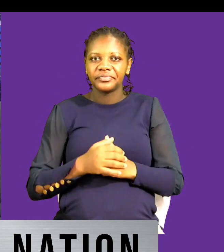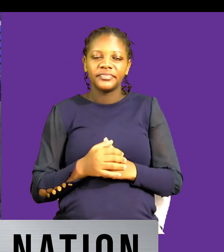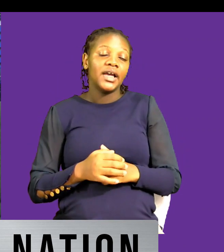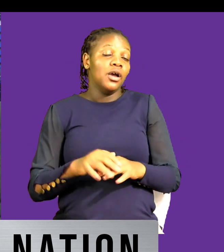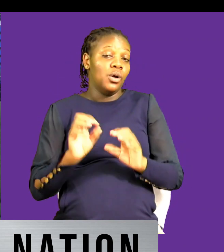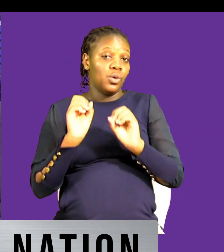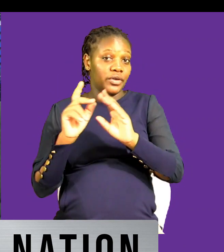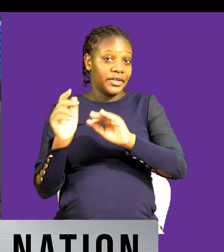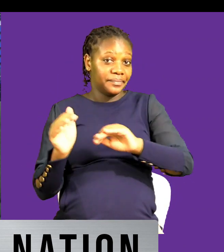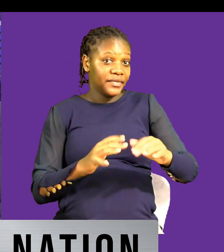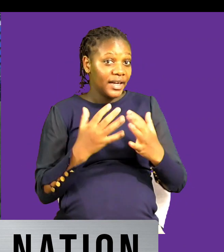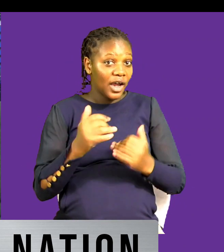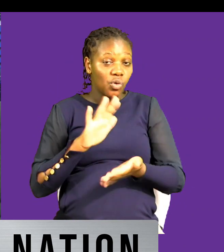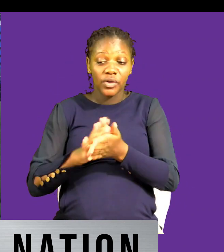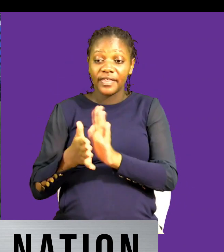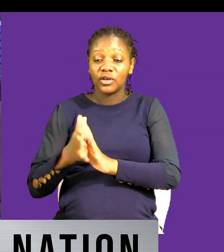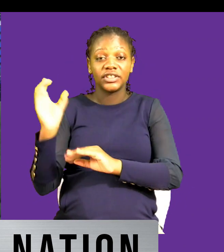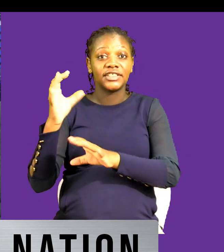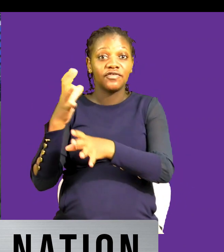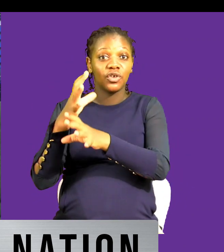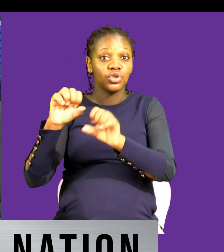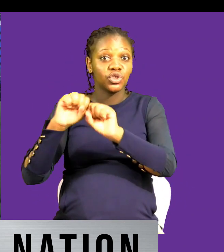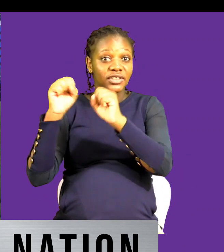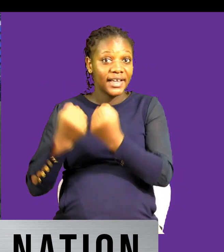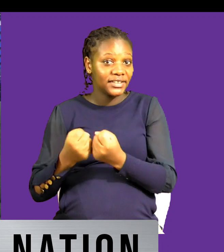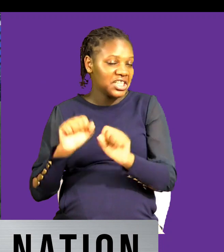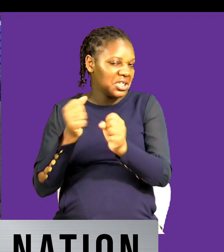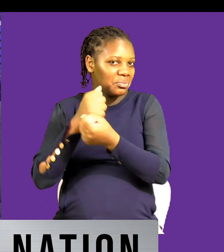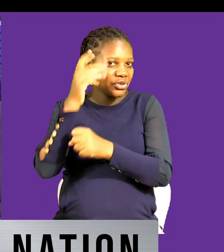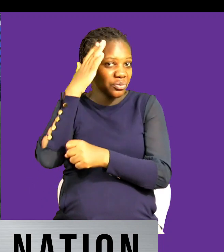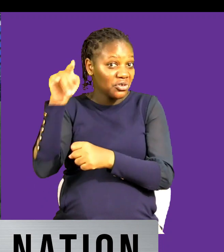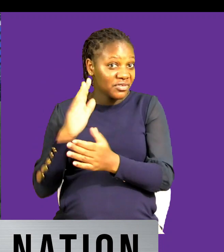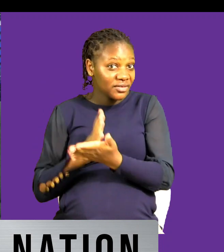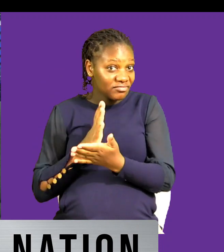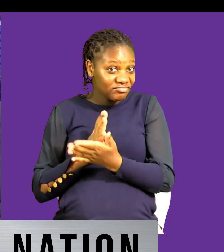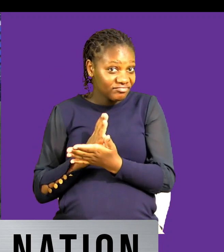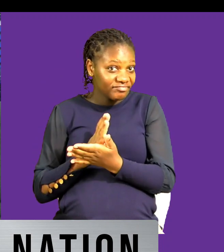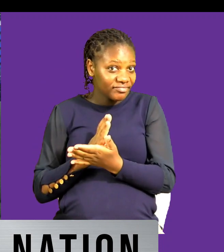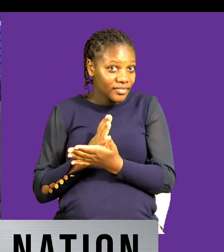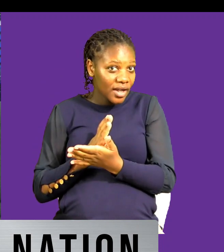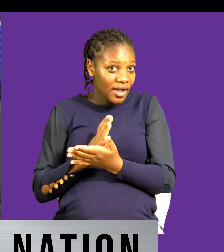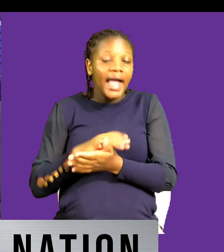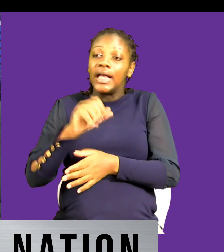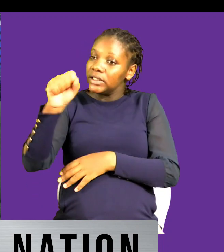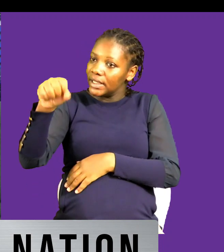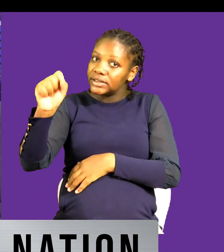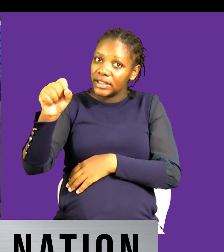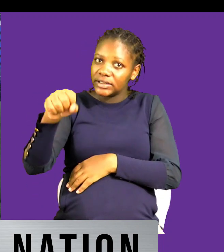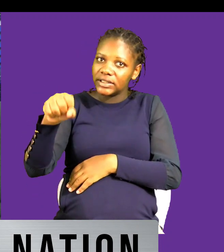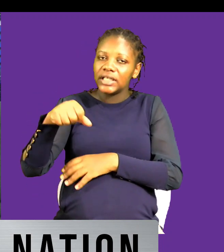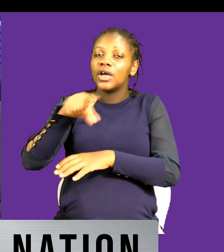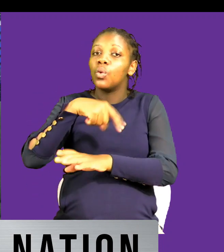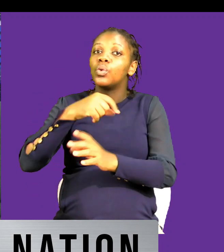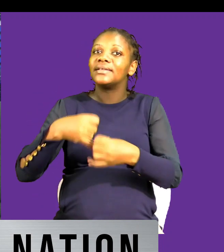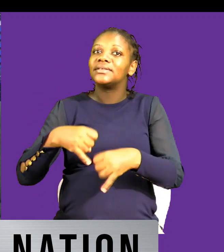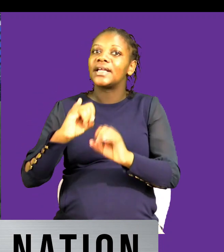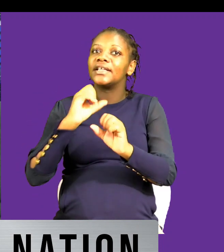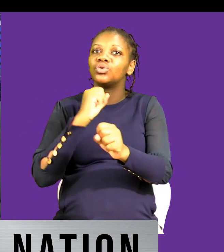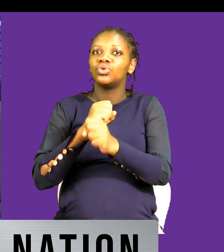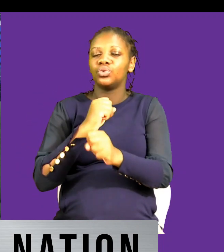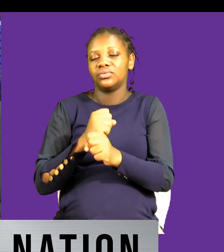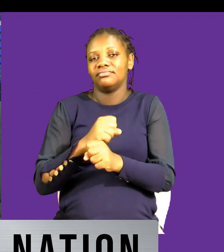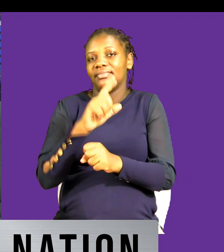we wouldn't have known this as the Mwananchi of this country, right? Yeah, it's true. We are pushing, we are trying to do what we have